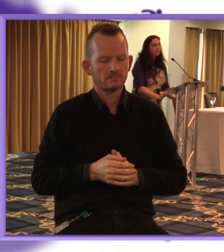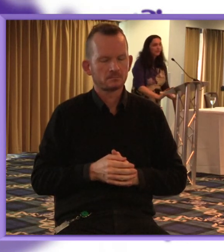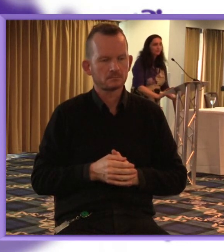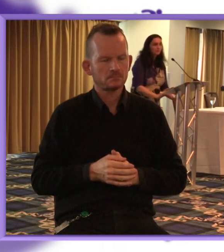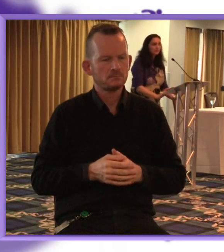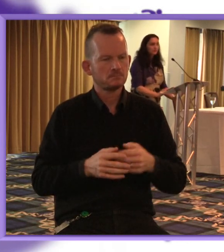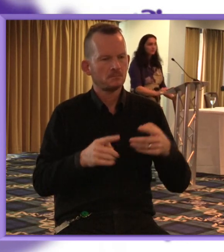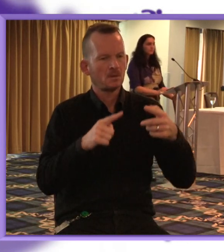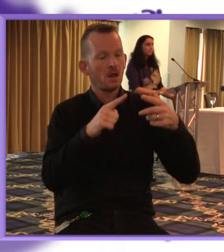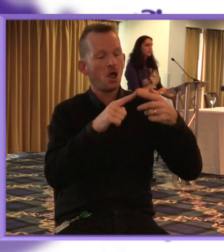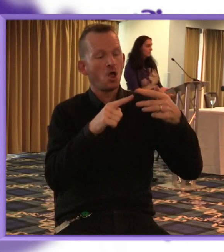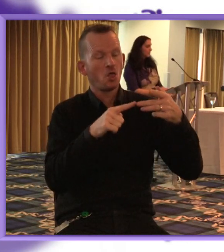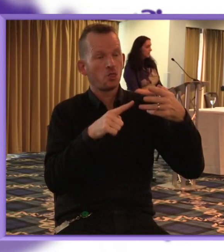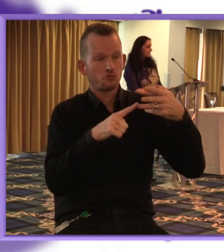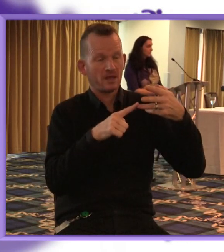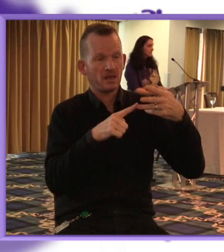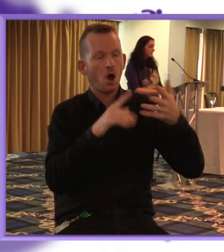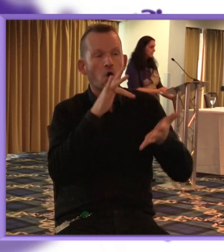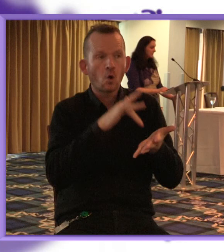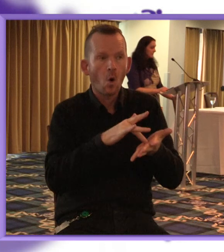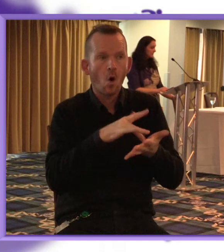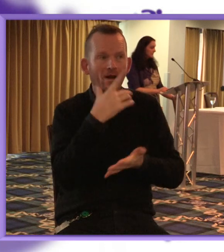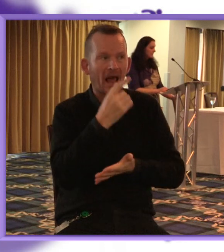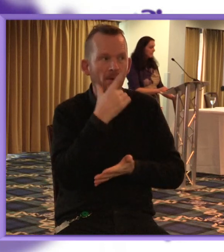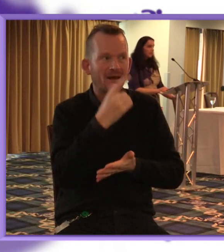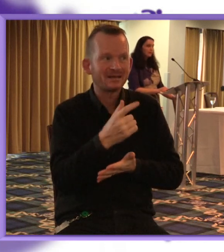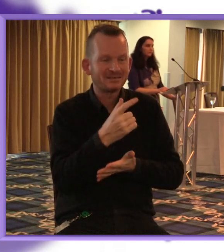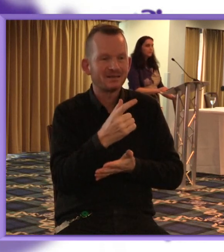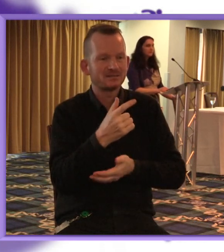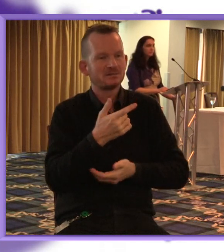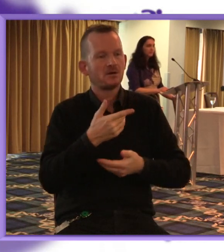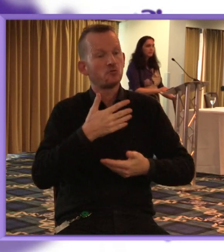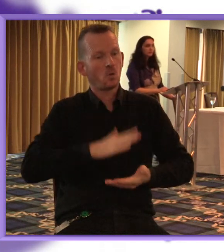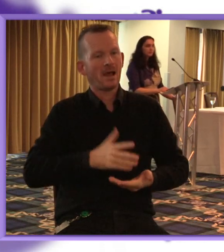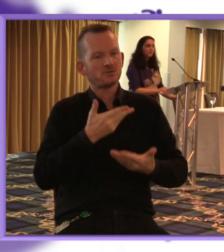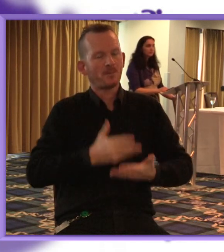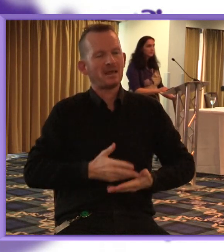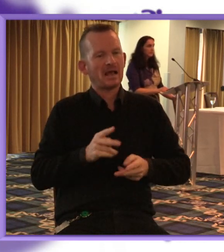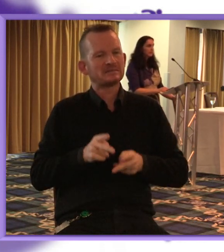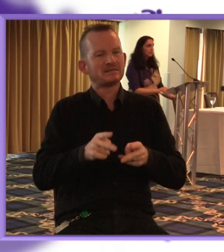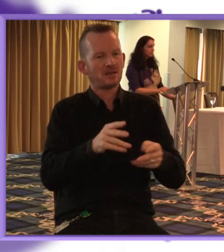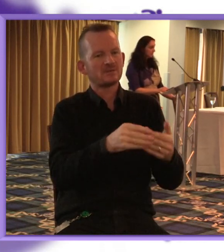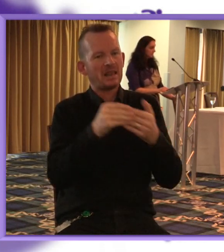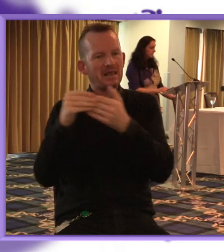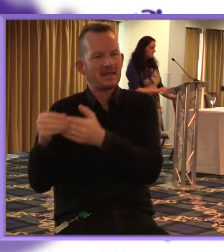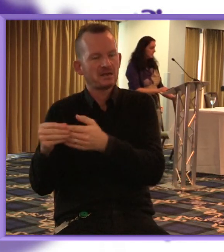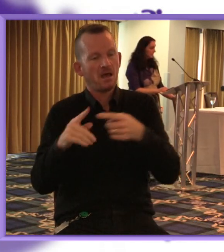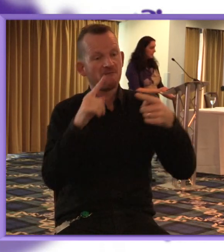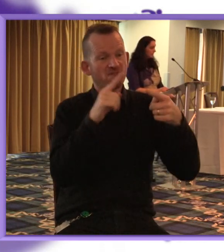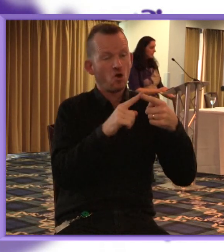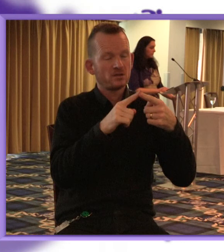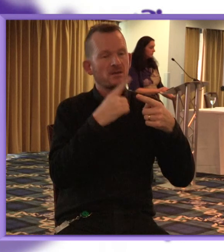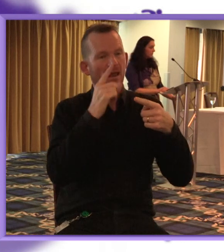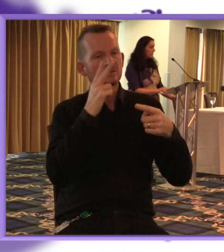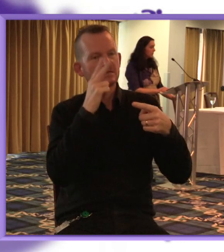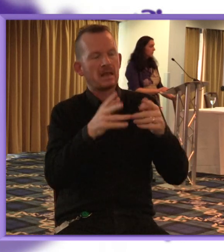3 core capabilities are required to be a systems leader. And the first is to be able to see that larger system